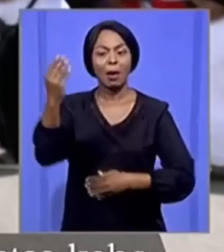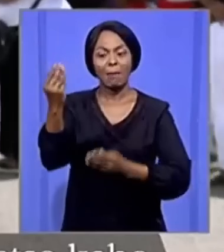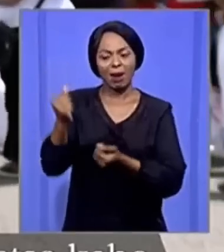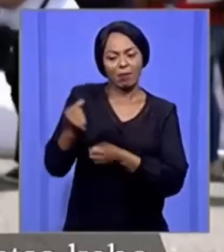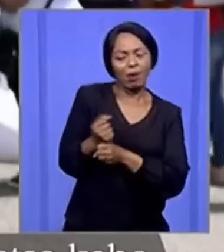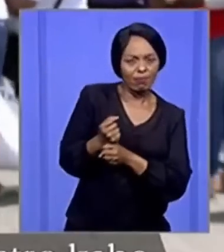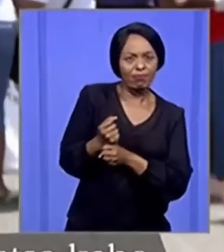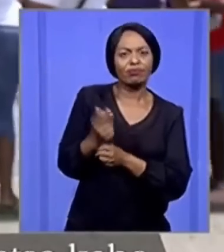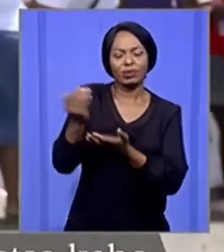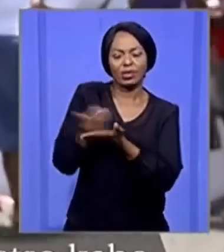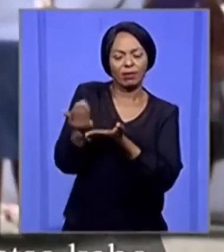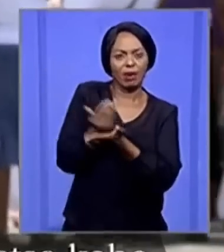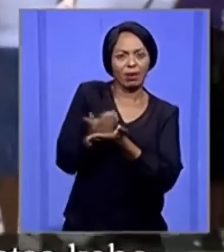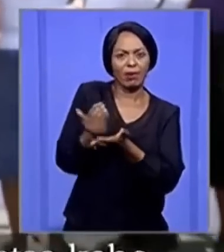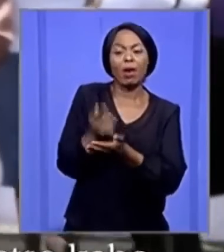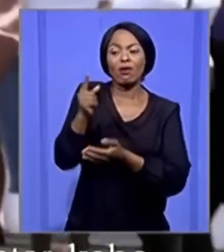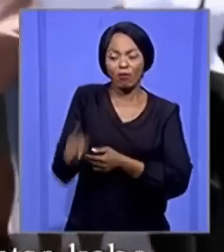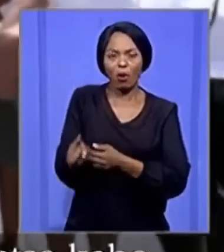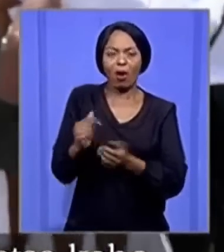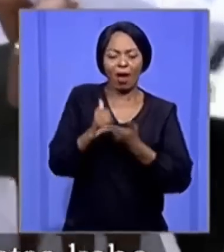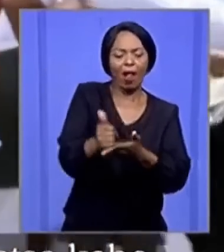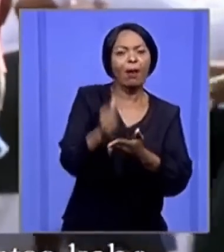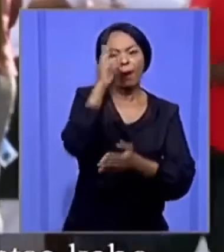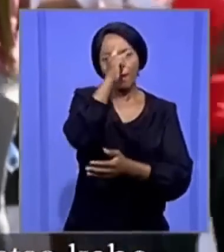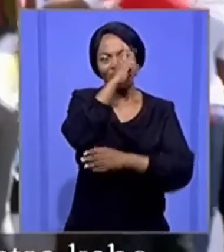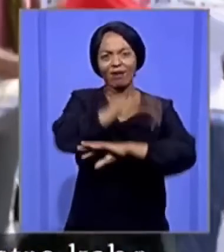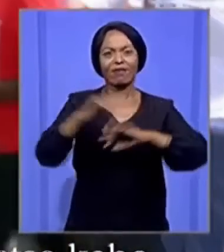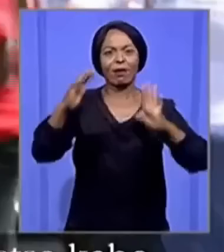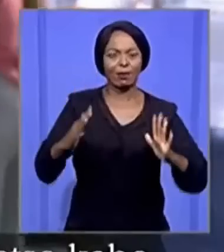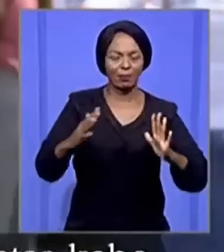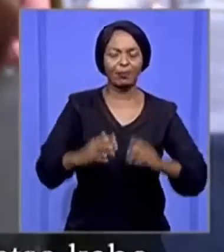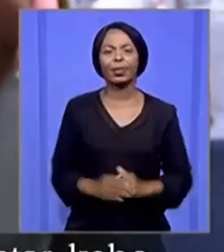be di-commercial farmers e sa thabišeng ke gore